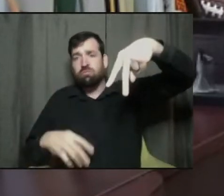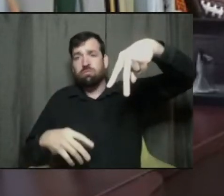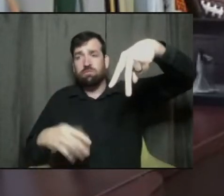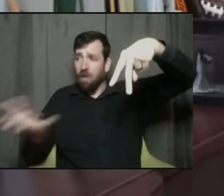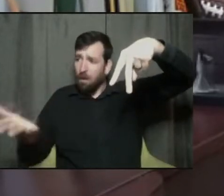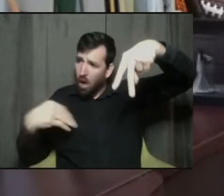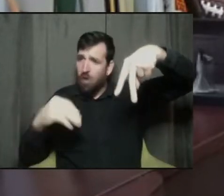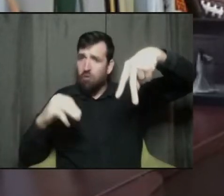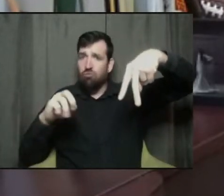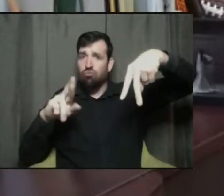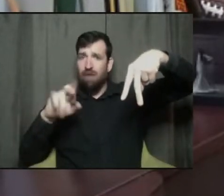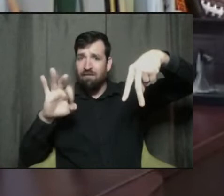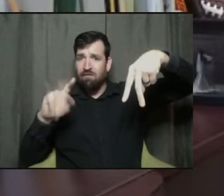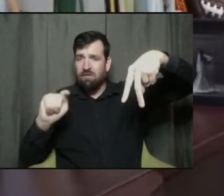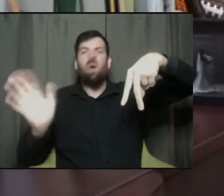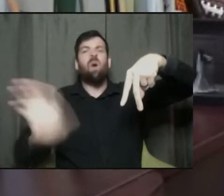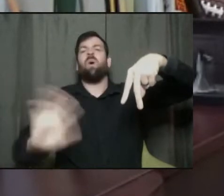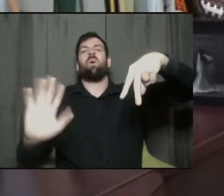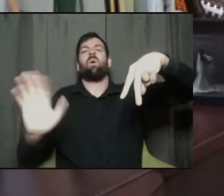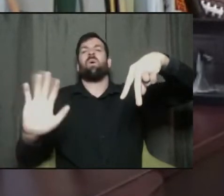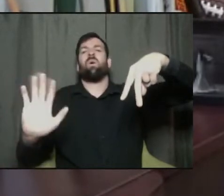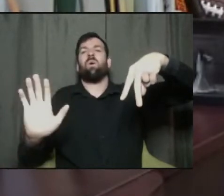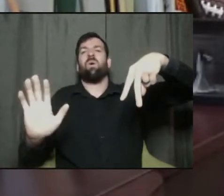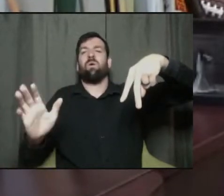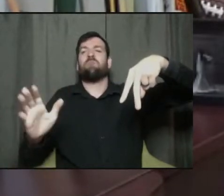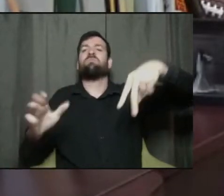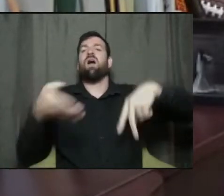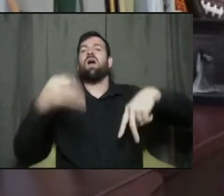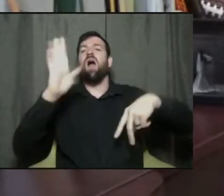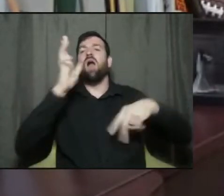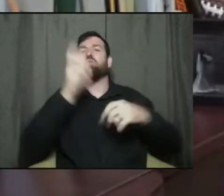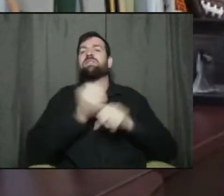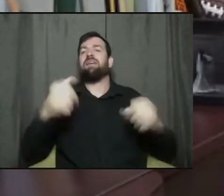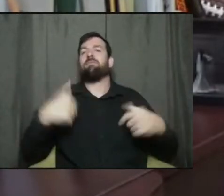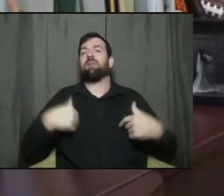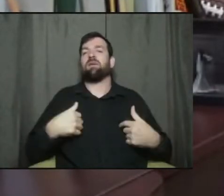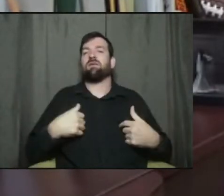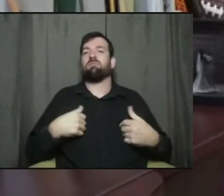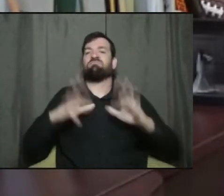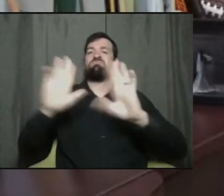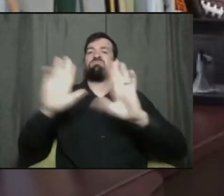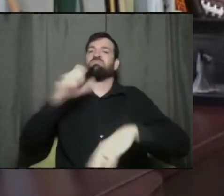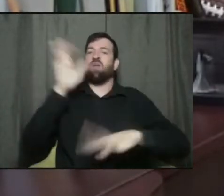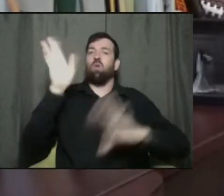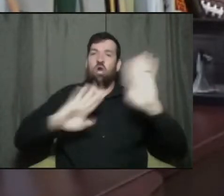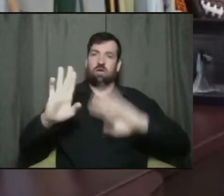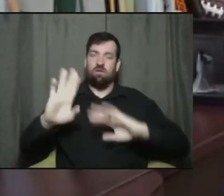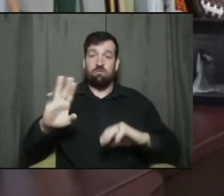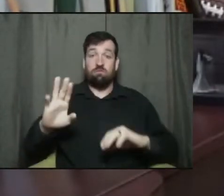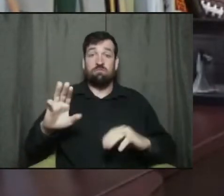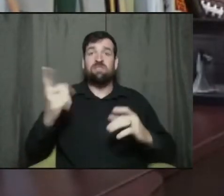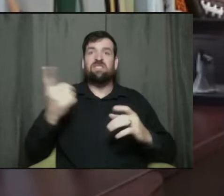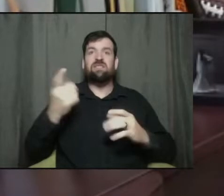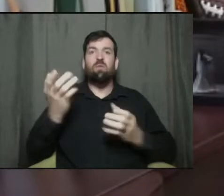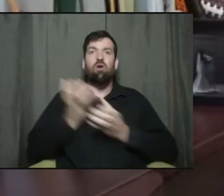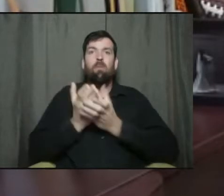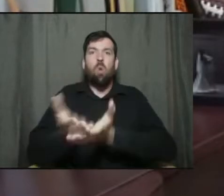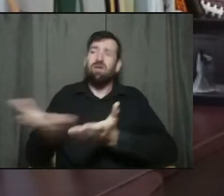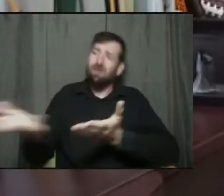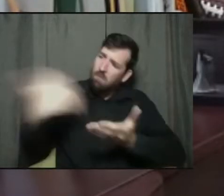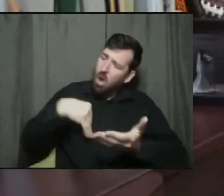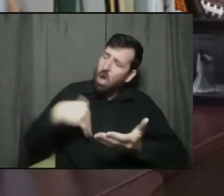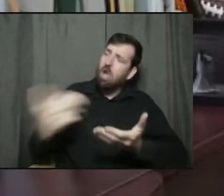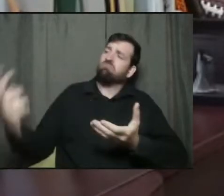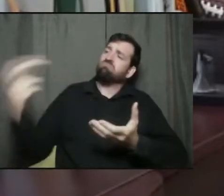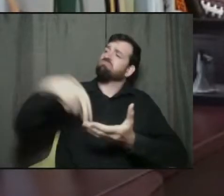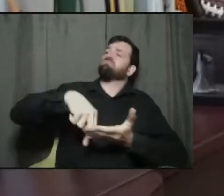Let's get out of here. And the guy goes, no, God will save me. I'm not worried about it. And then somebody comes up on a boat and they say, hey, come on, get on the boat.